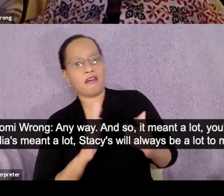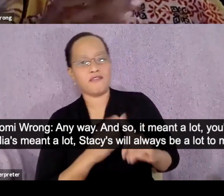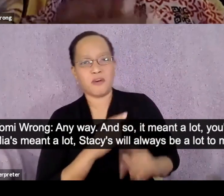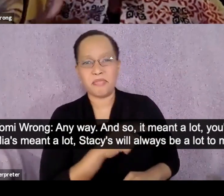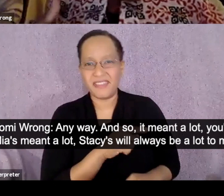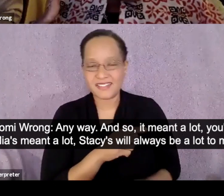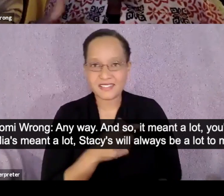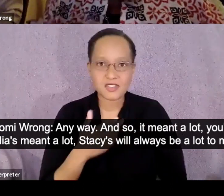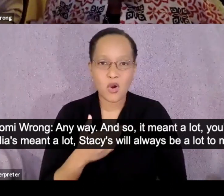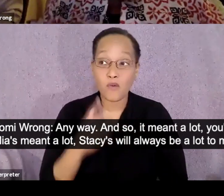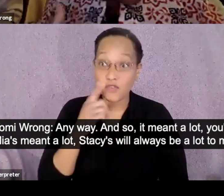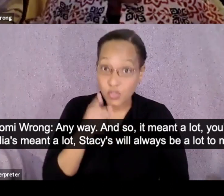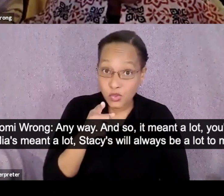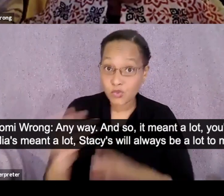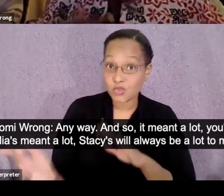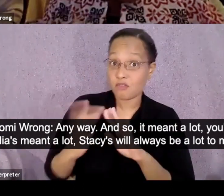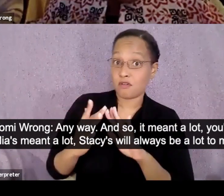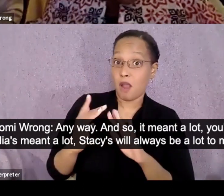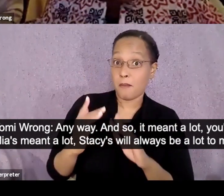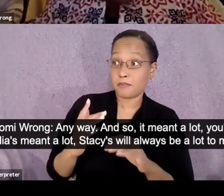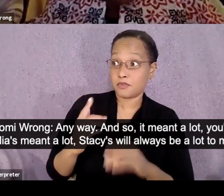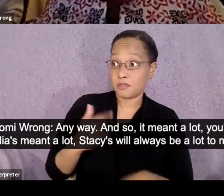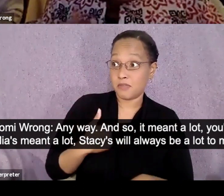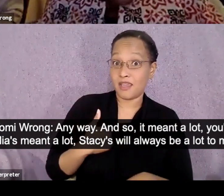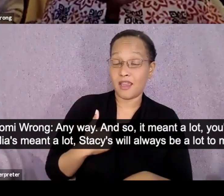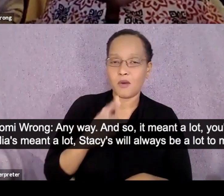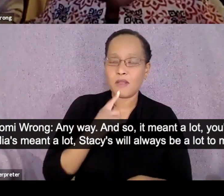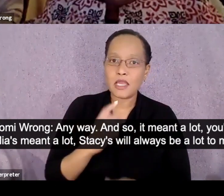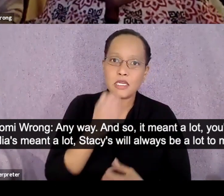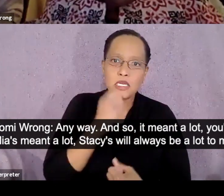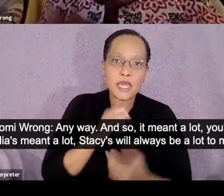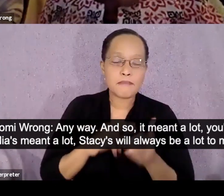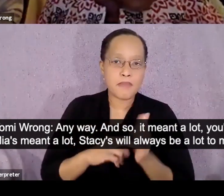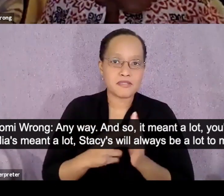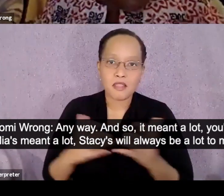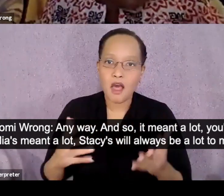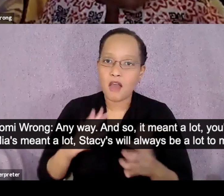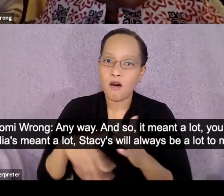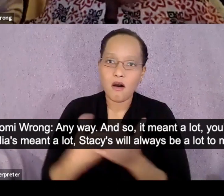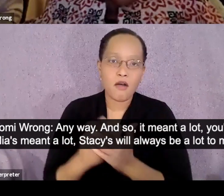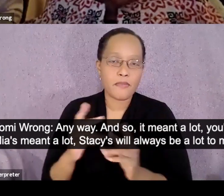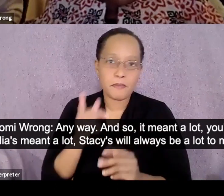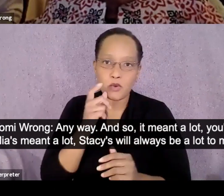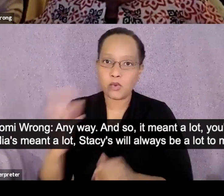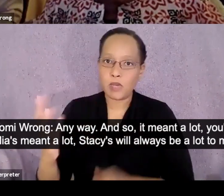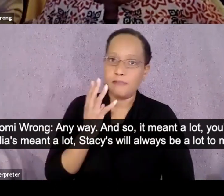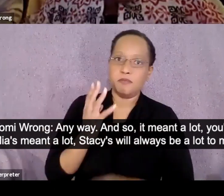and so it meant a lot. Your outreach meant a lot. Leroy's outreach meant a lot. Mia's meant a lot. Stacy's will always mean a lot to me. So thank